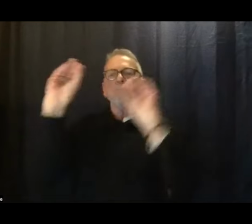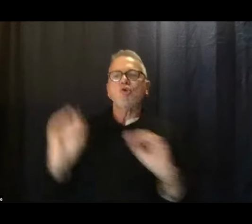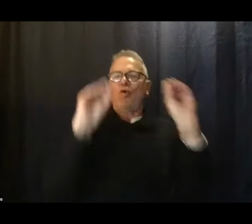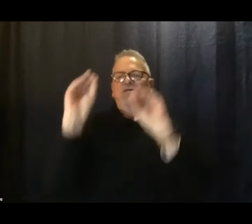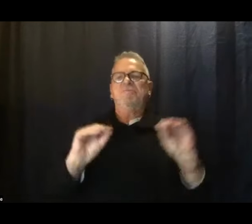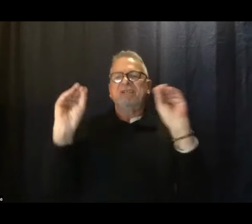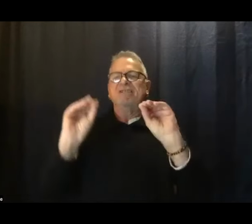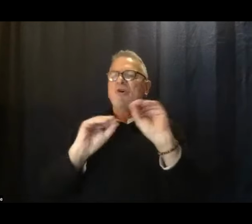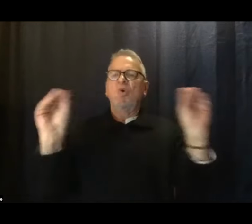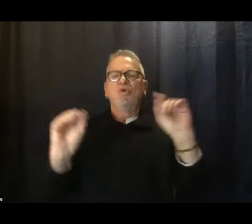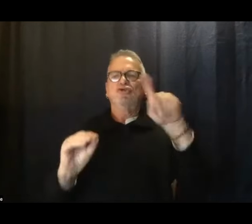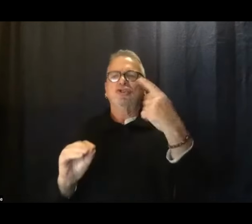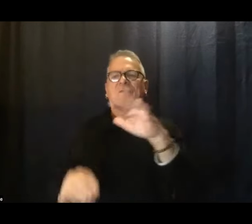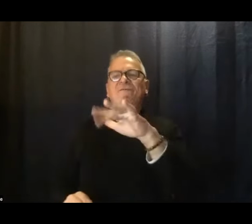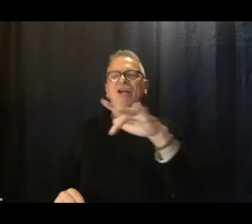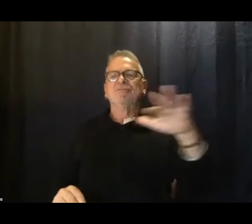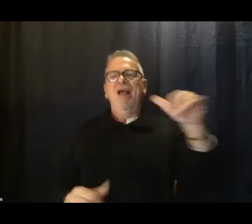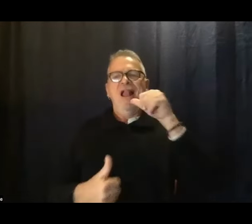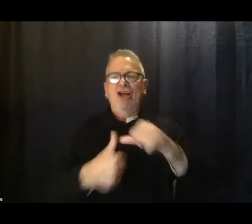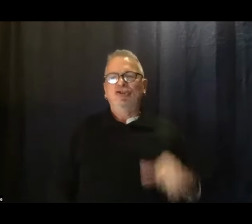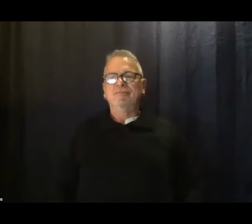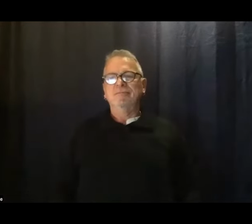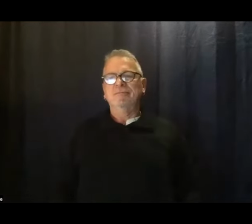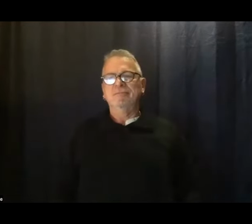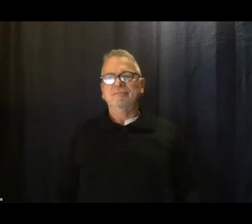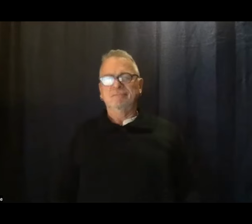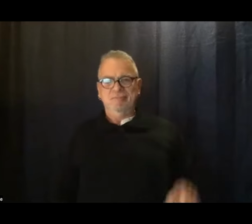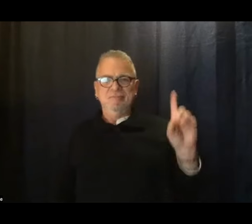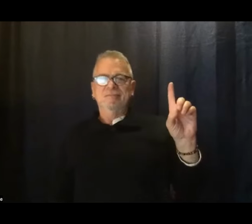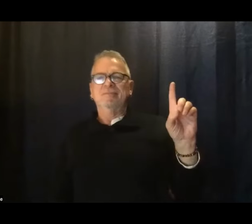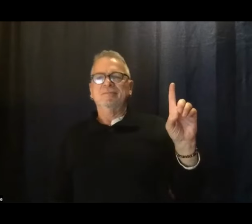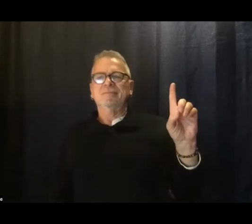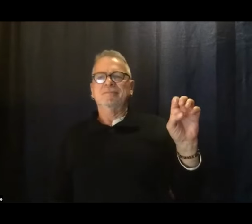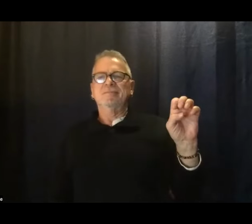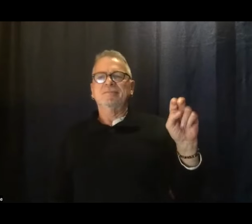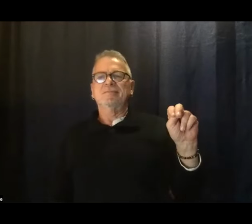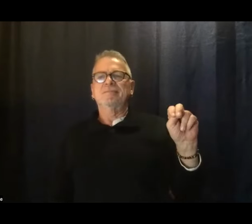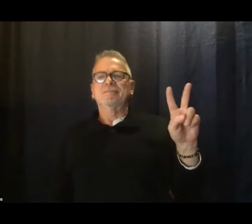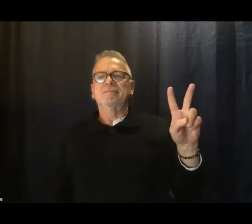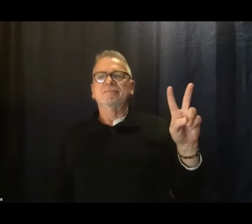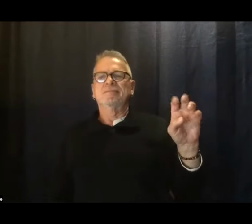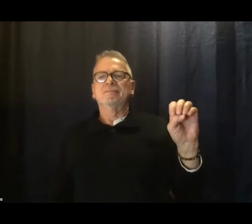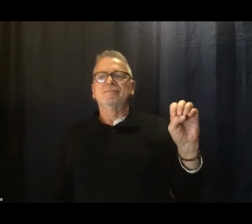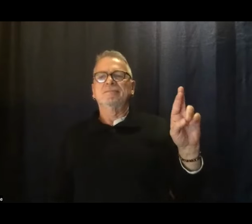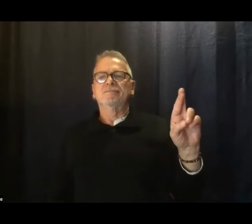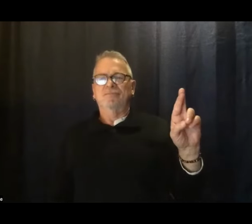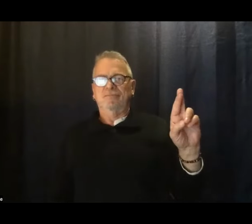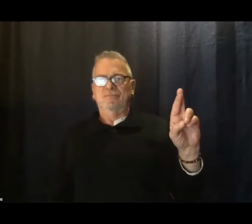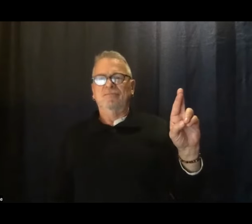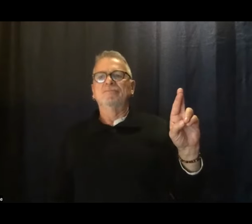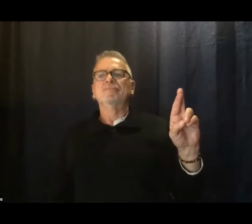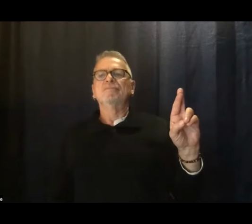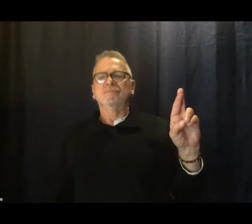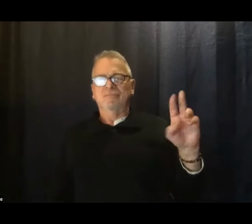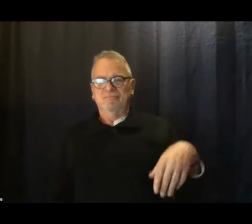Now that's the English word. There's no movement to it. It's a purely representation of the English word with